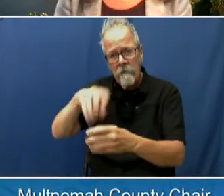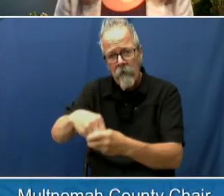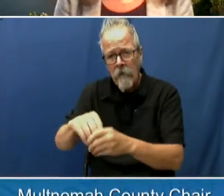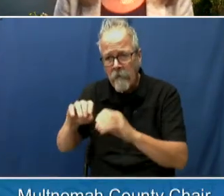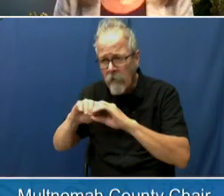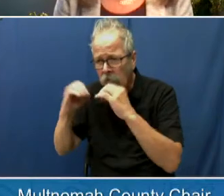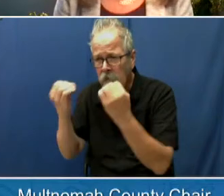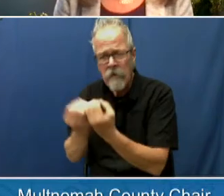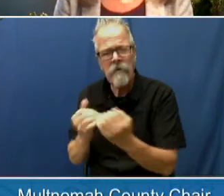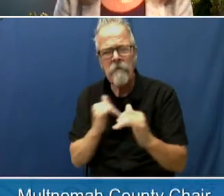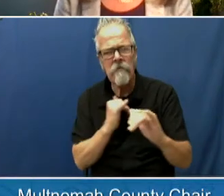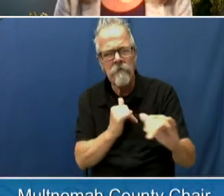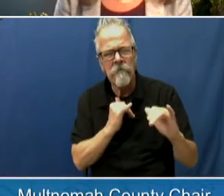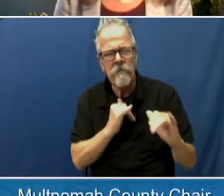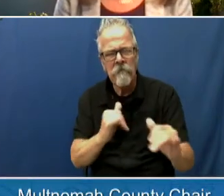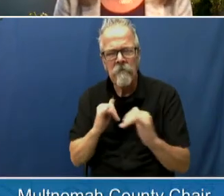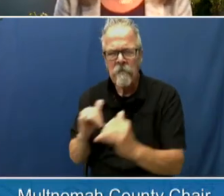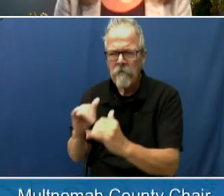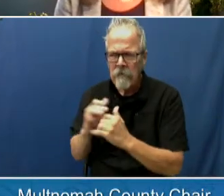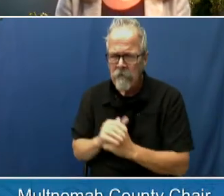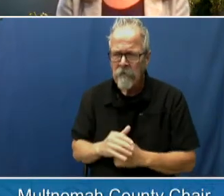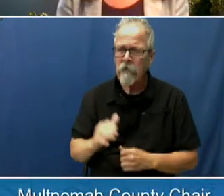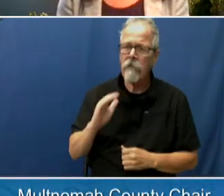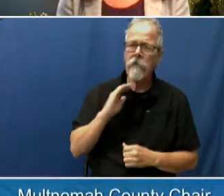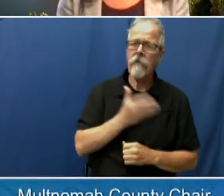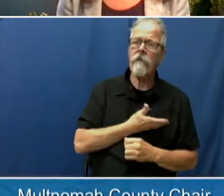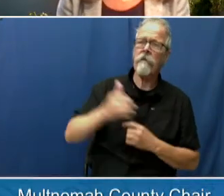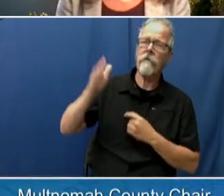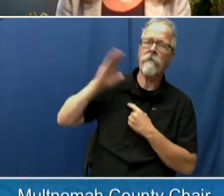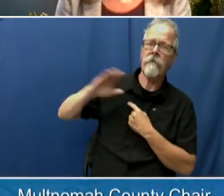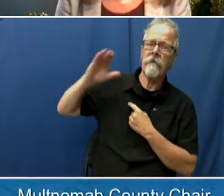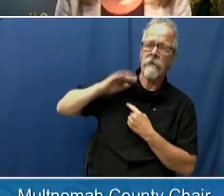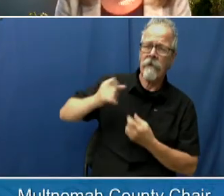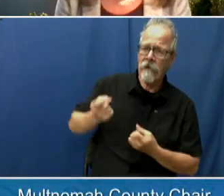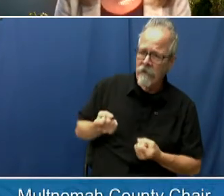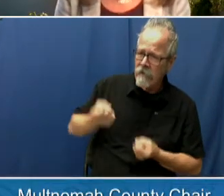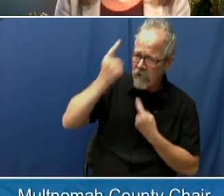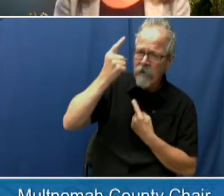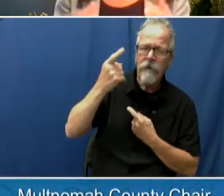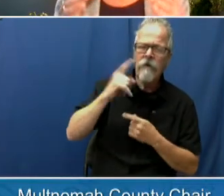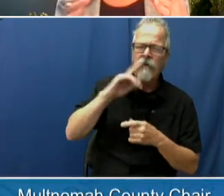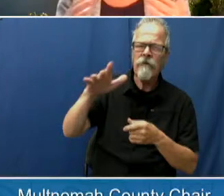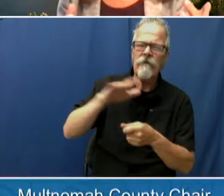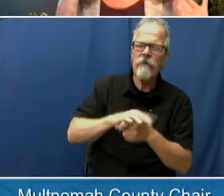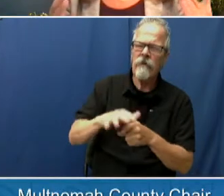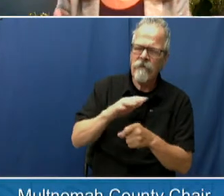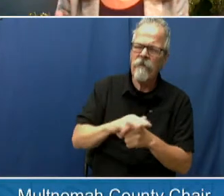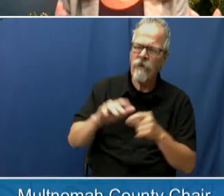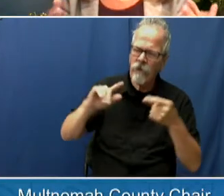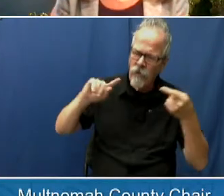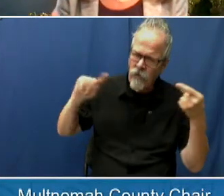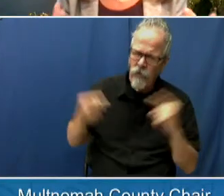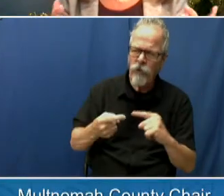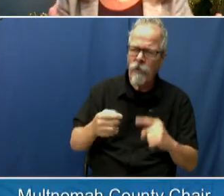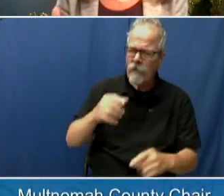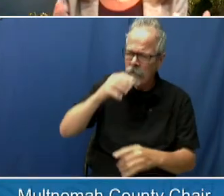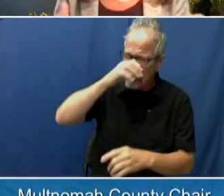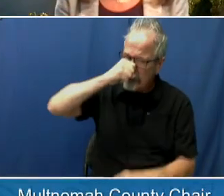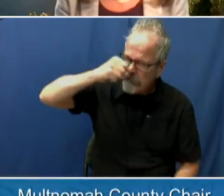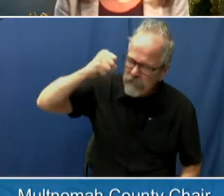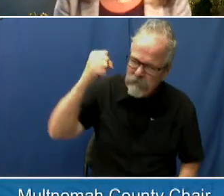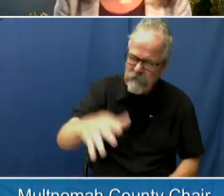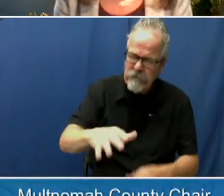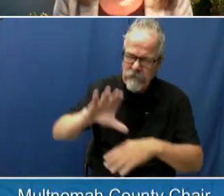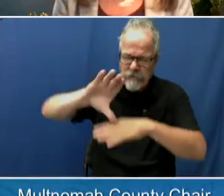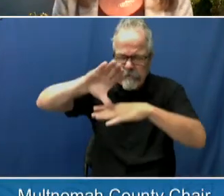truthful accounting of our past enough to properly recognize its legacies of harm and to value our shared present and future